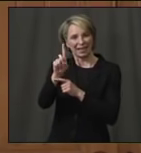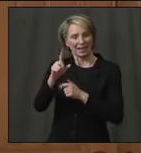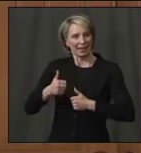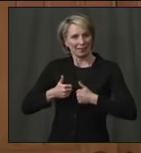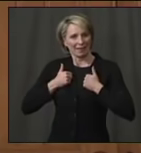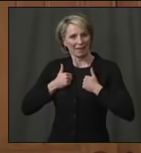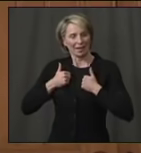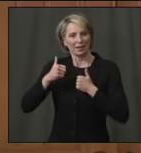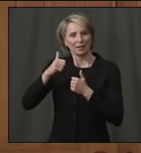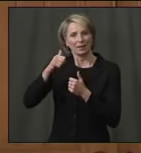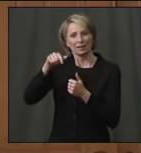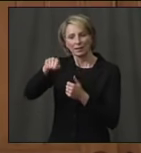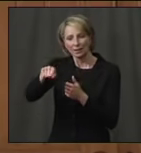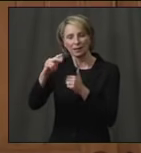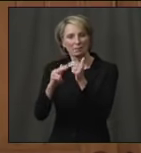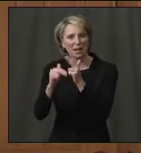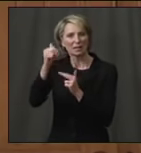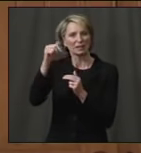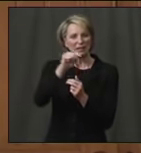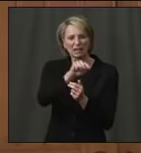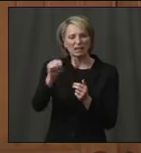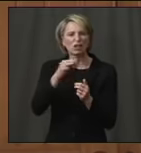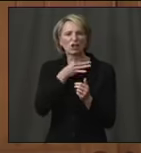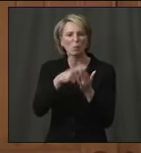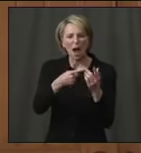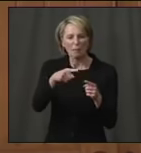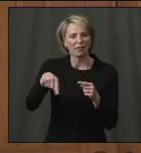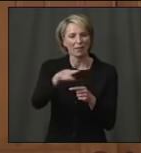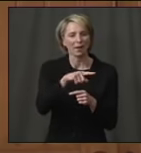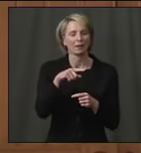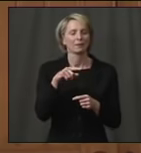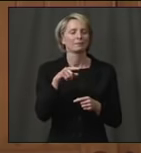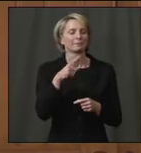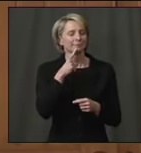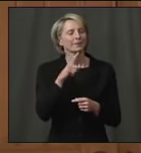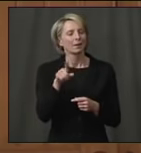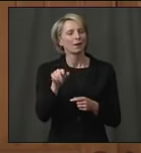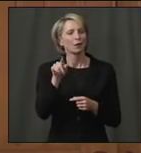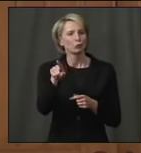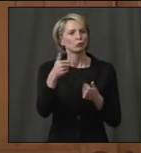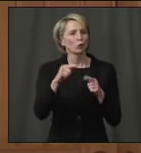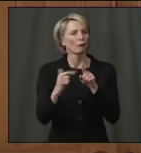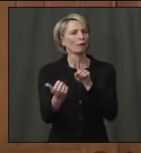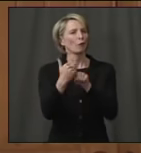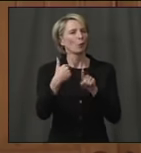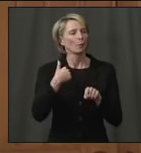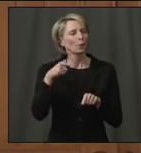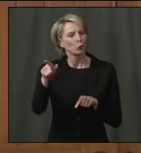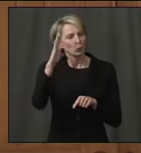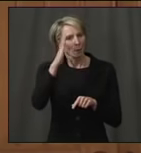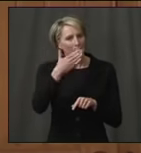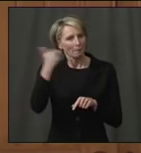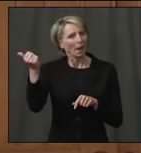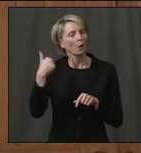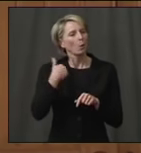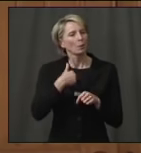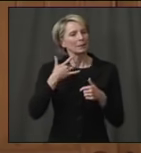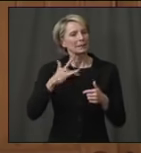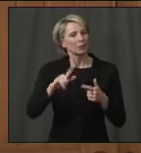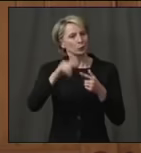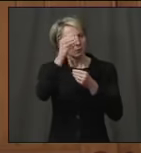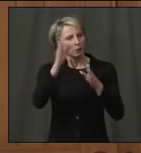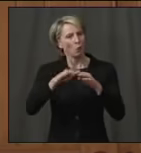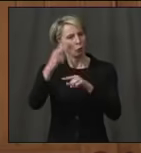you, as hopefully. Oh, Thursdays. Okay, yeah. So I know the days blend together at this point, but we're targeting that for